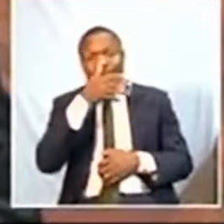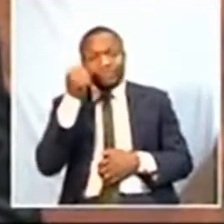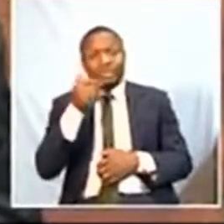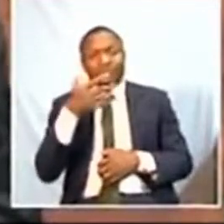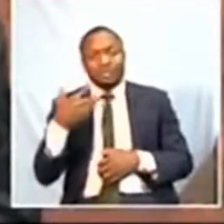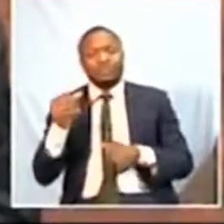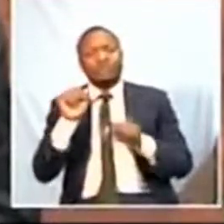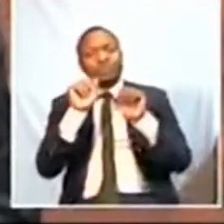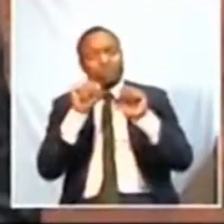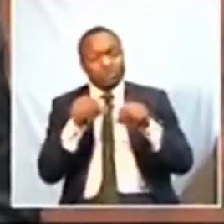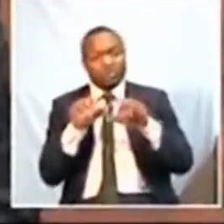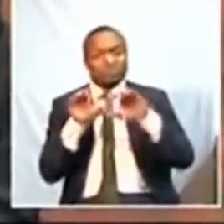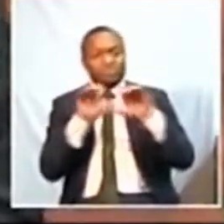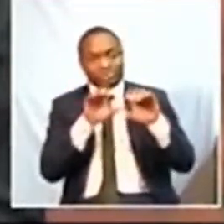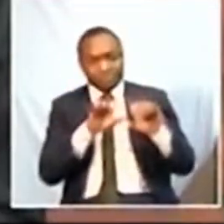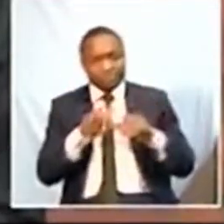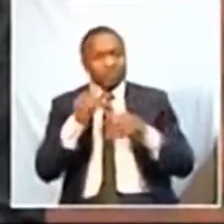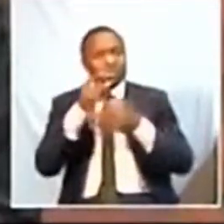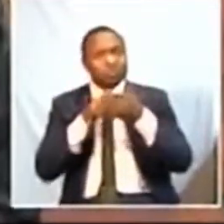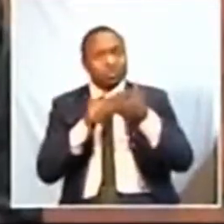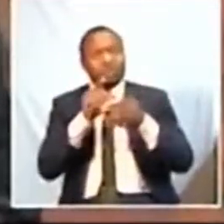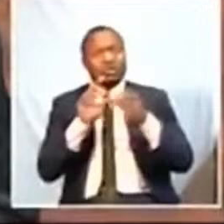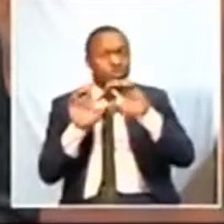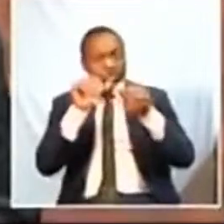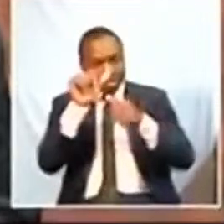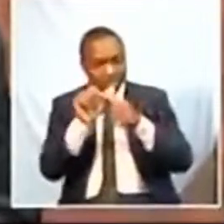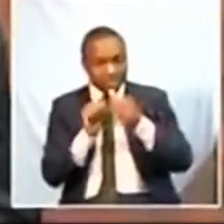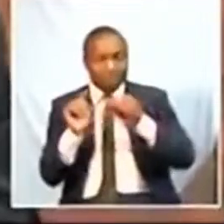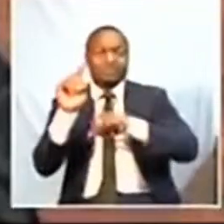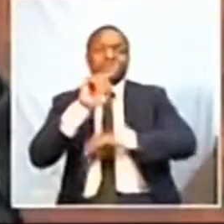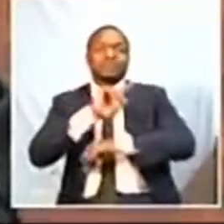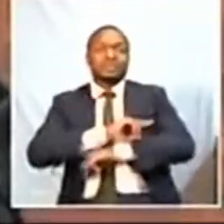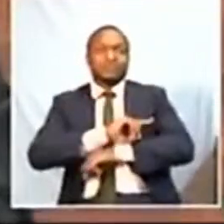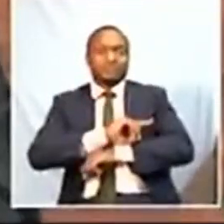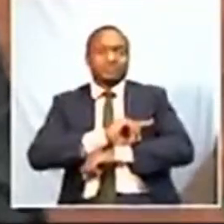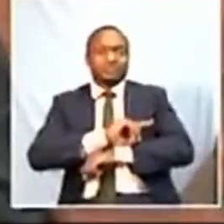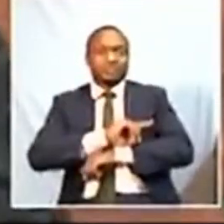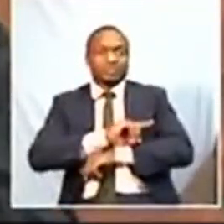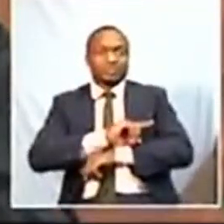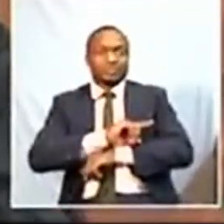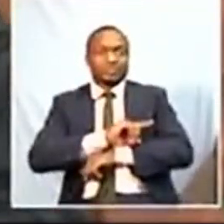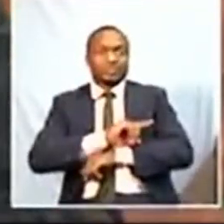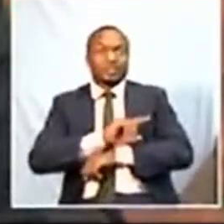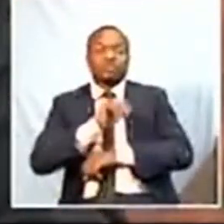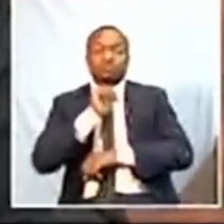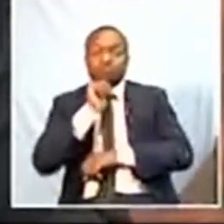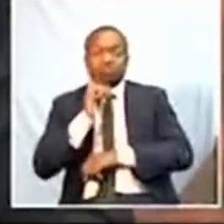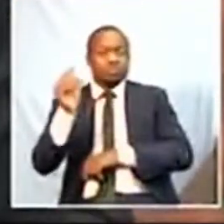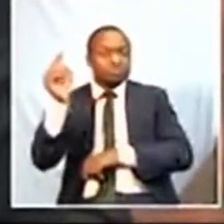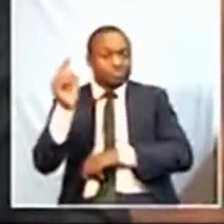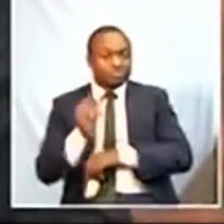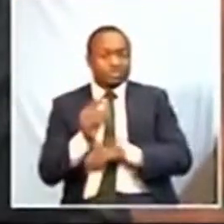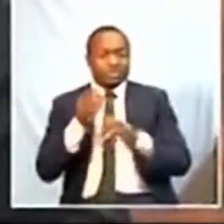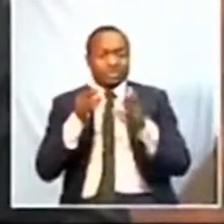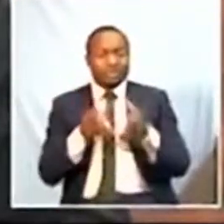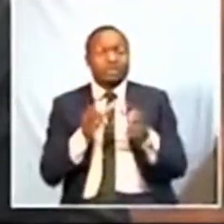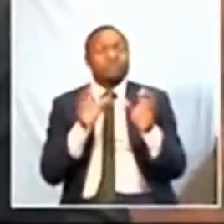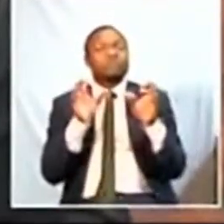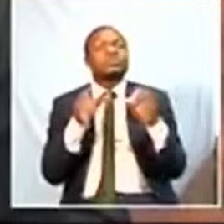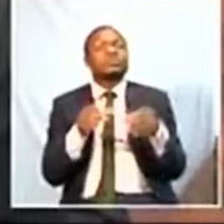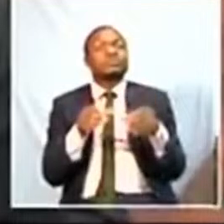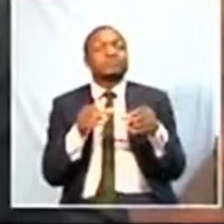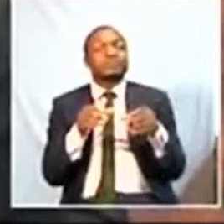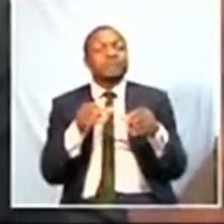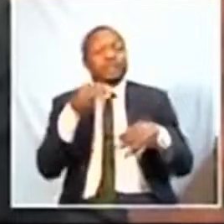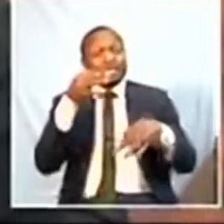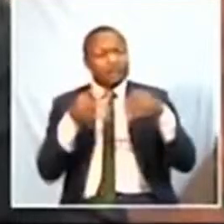do is, what do you do every day to even not come to this committee?